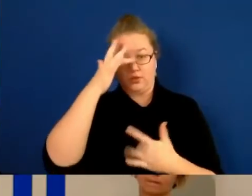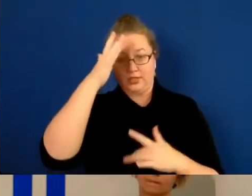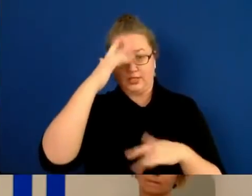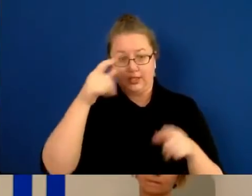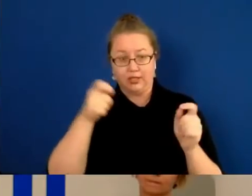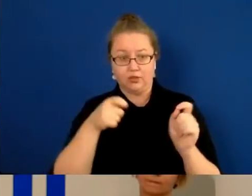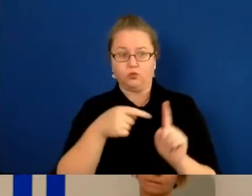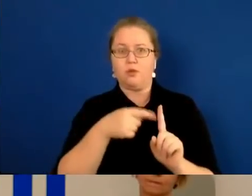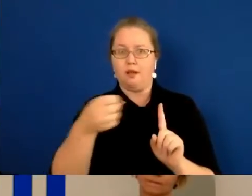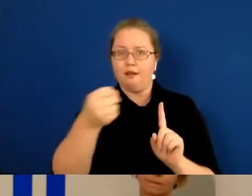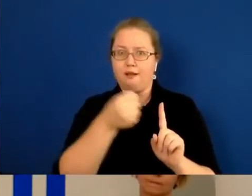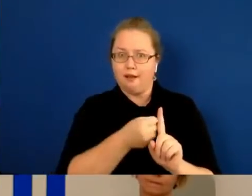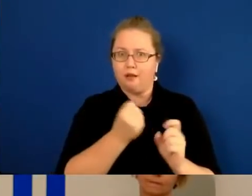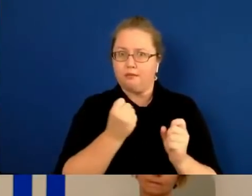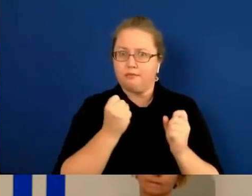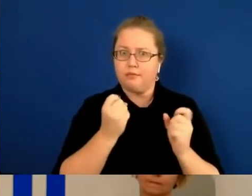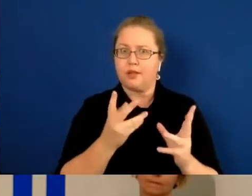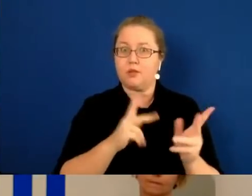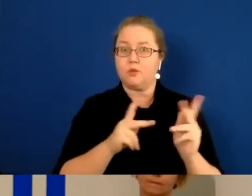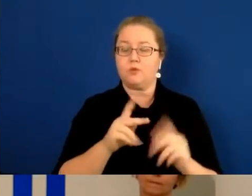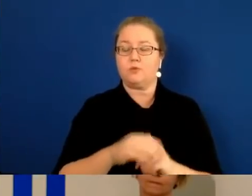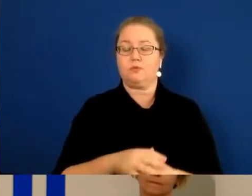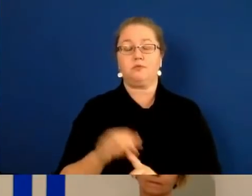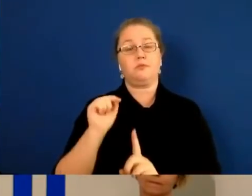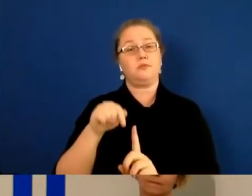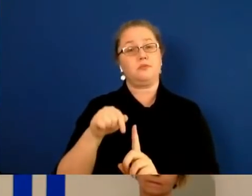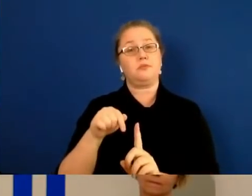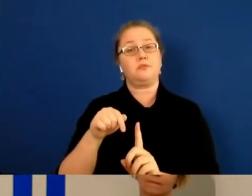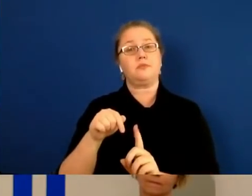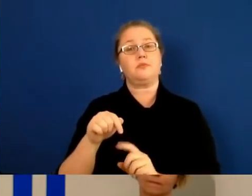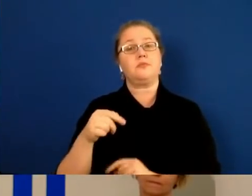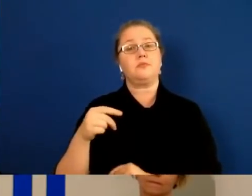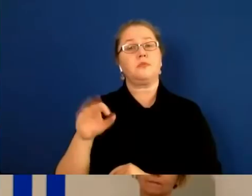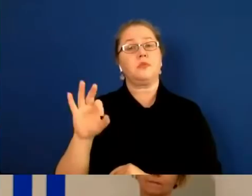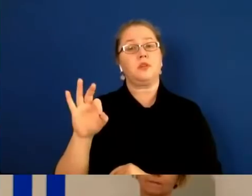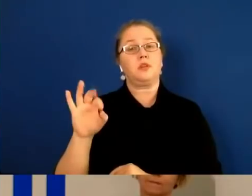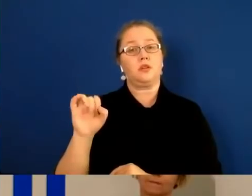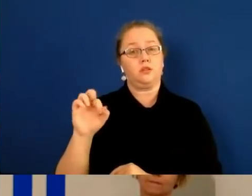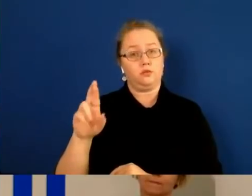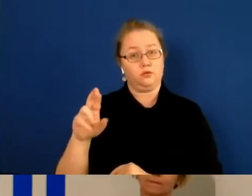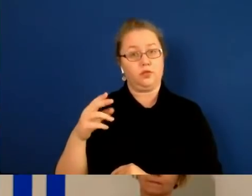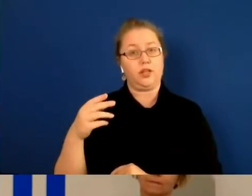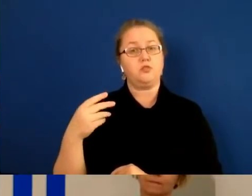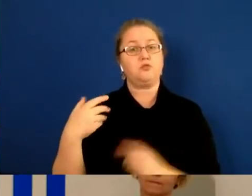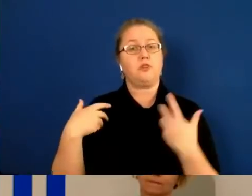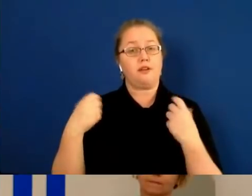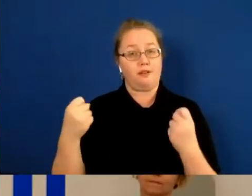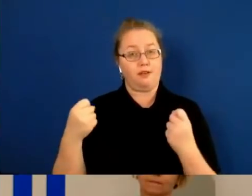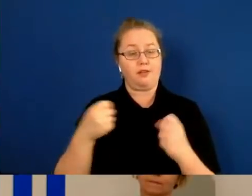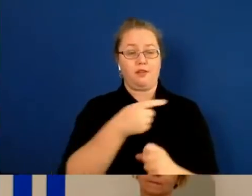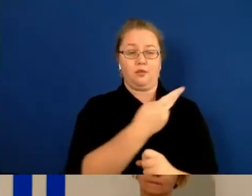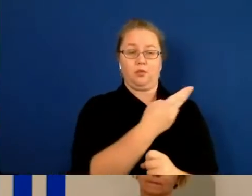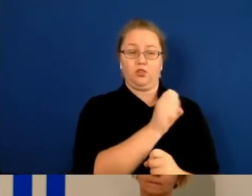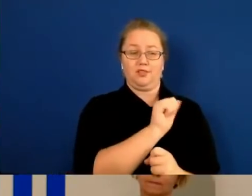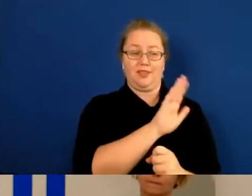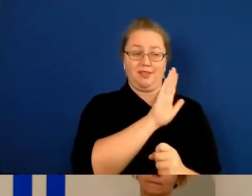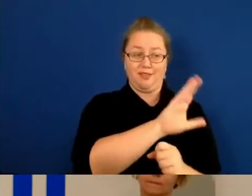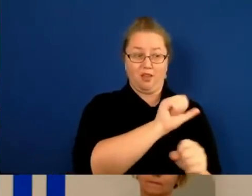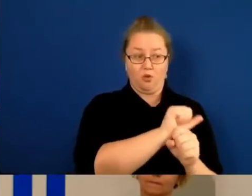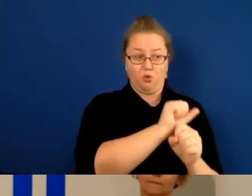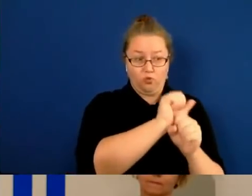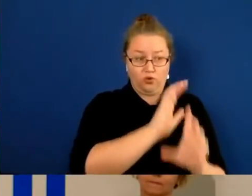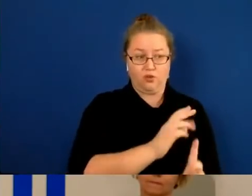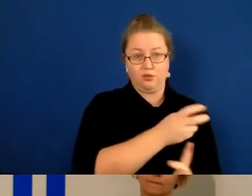144 hires in Vancouver Coastal Health, 181 in Fraser Health, 47 in Vancouver Island,